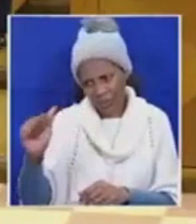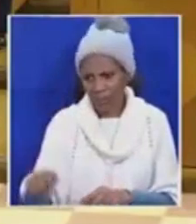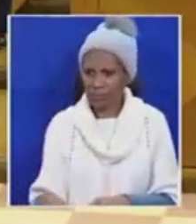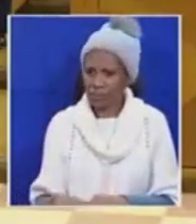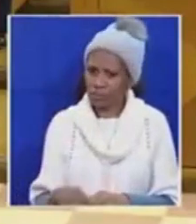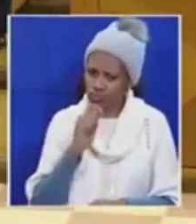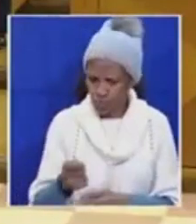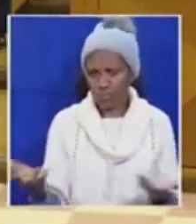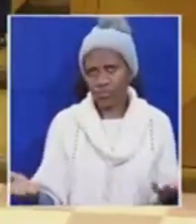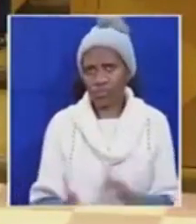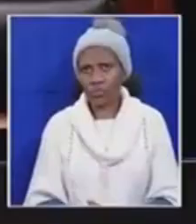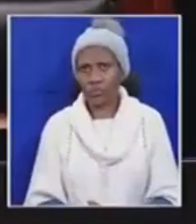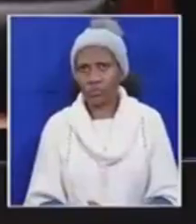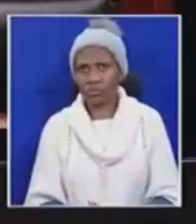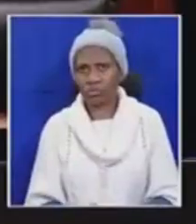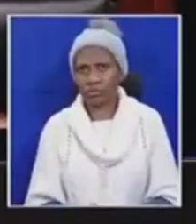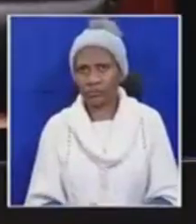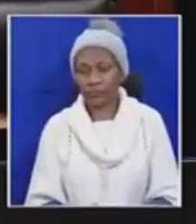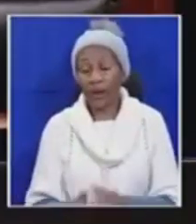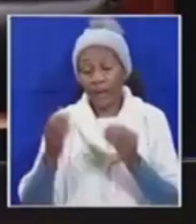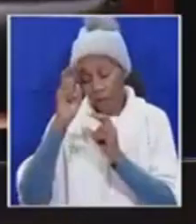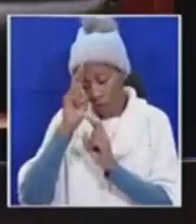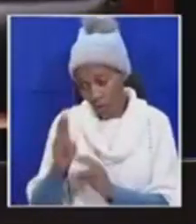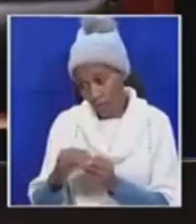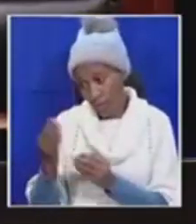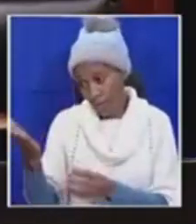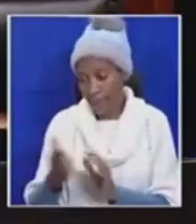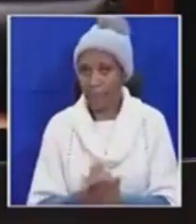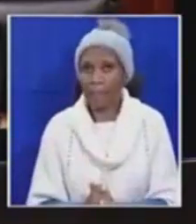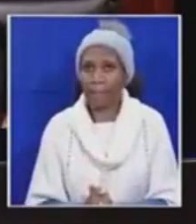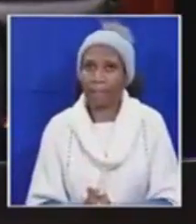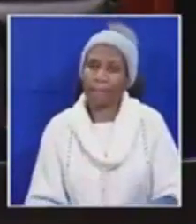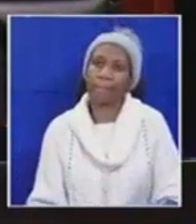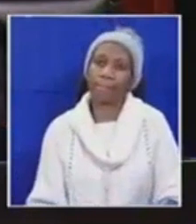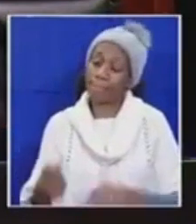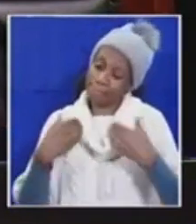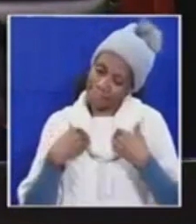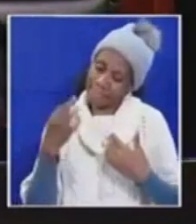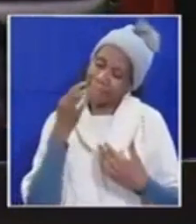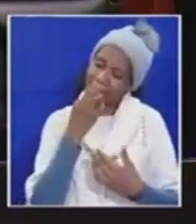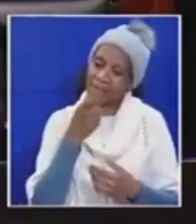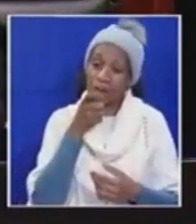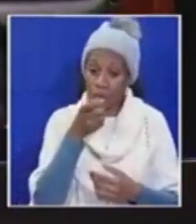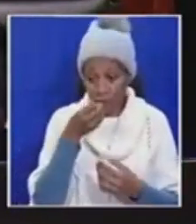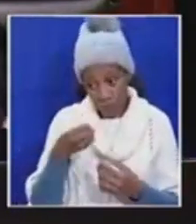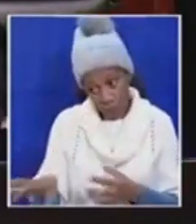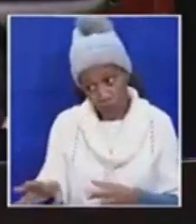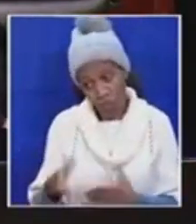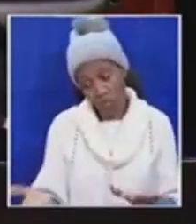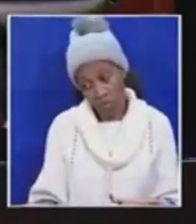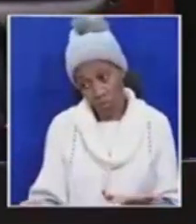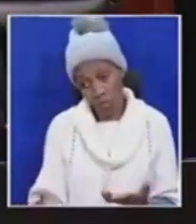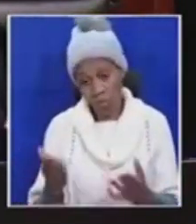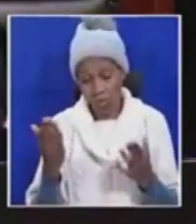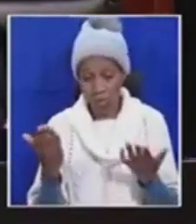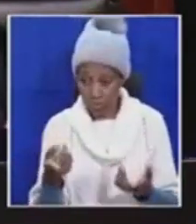Honourable say it. Honourable Steenhuisen. He must own his past. Honourable Steenhuisen. I said withdraw the reference you made to the